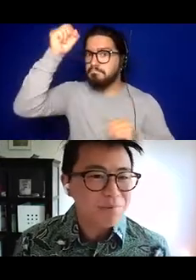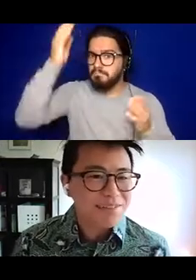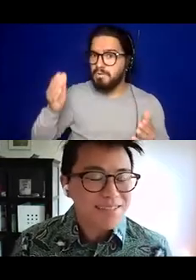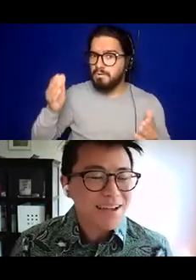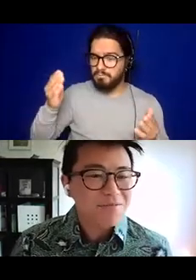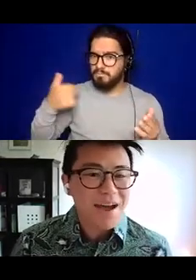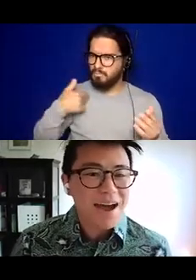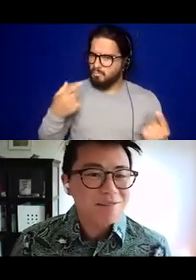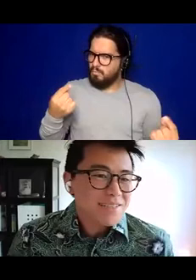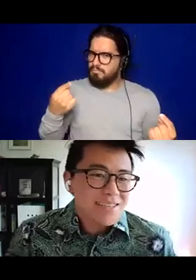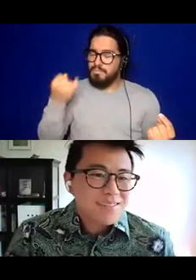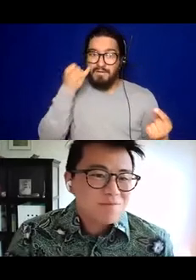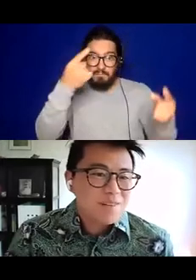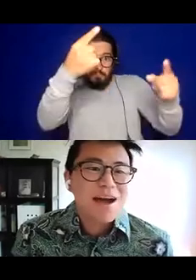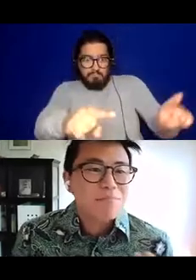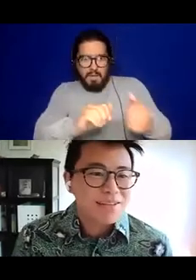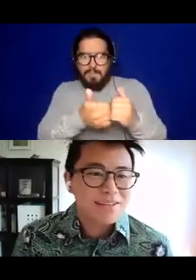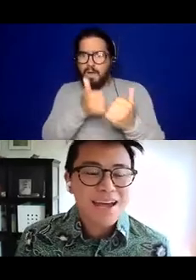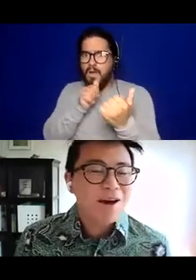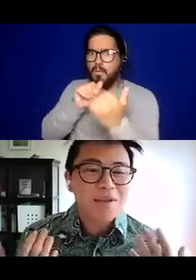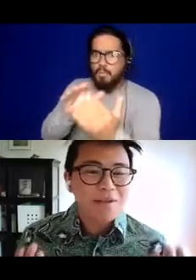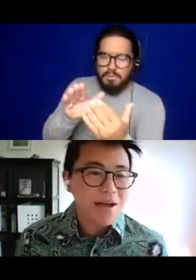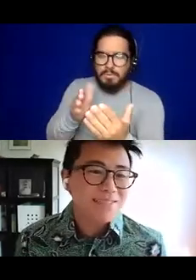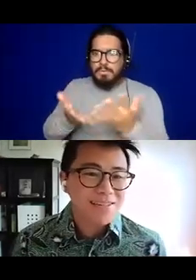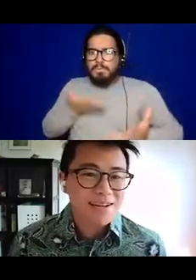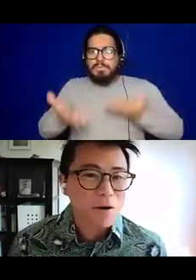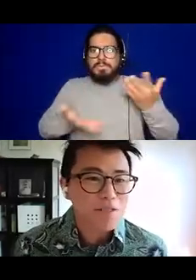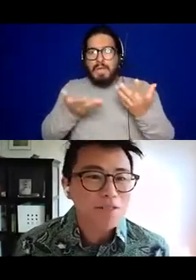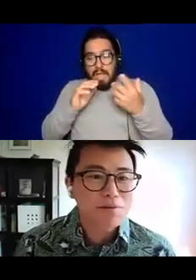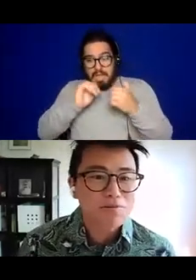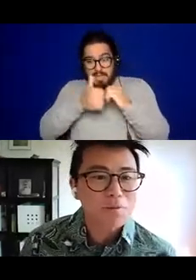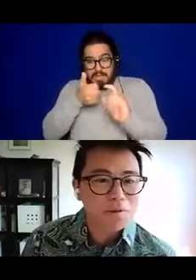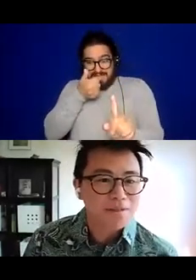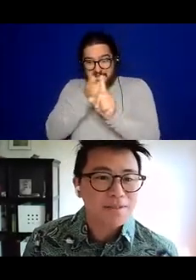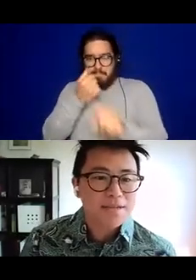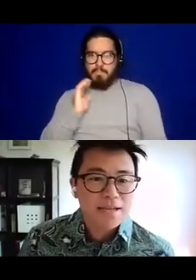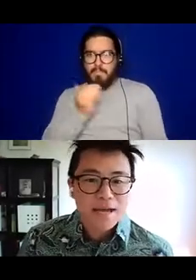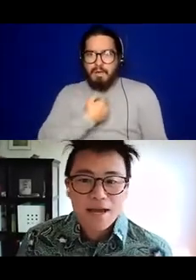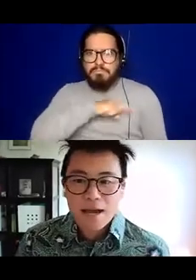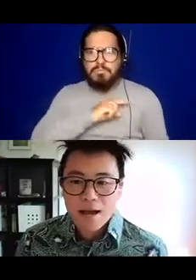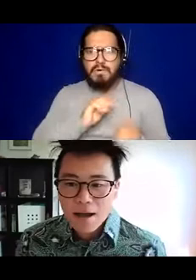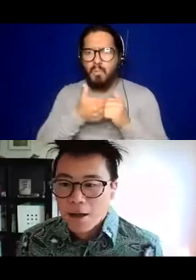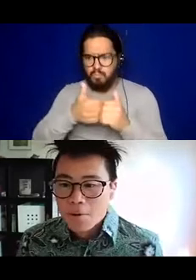when this happens? How do we assess what's happened, how it impacts us, and how we should move forward?